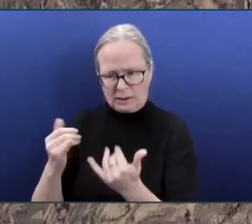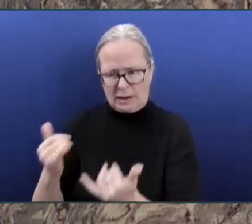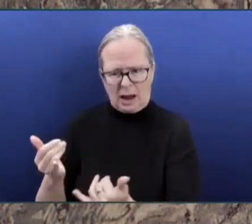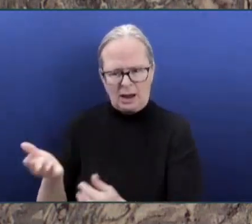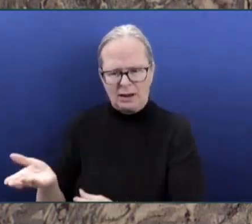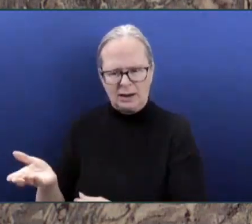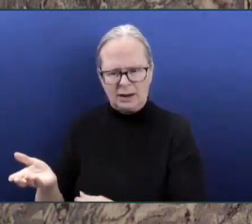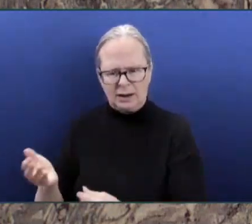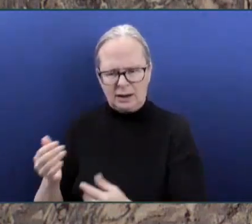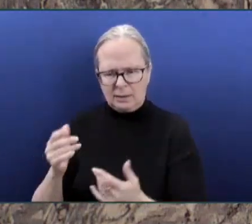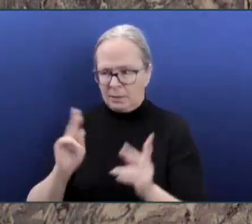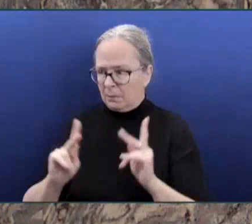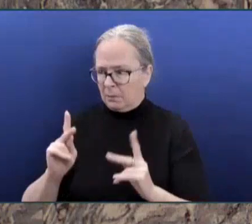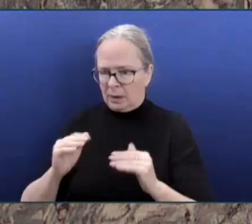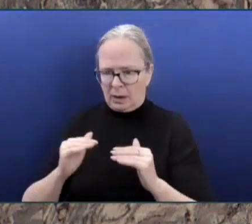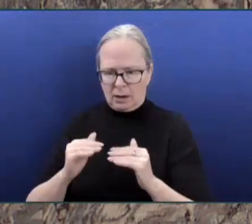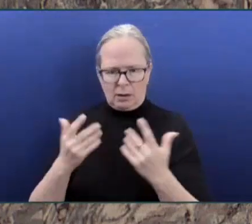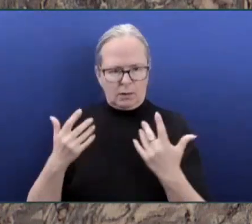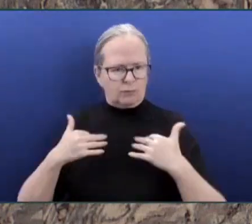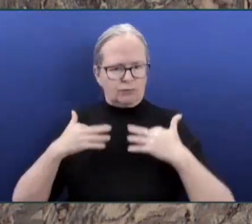acceptable.